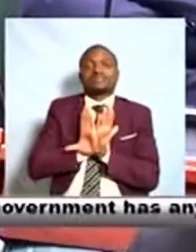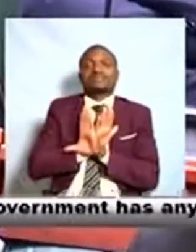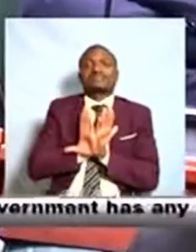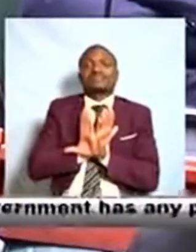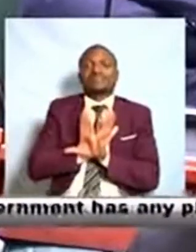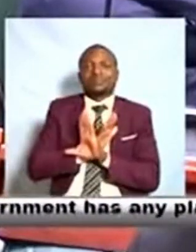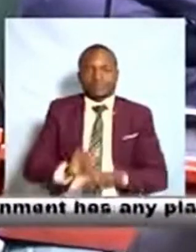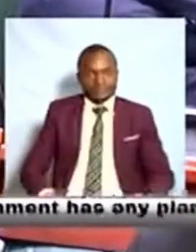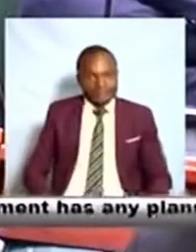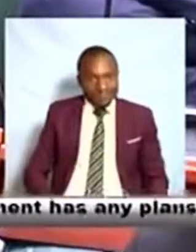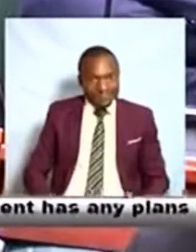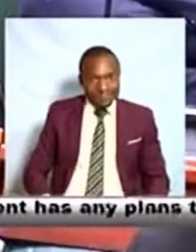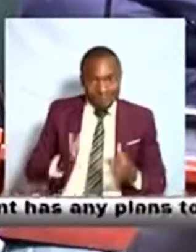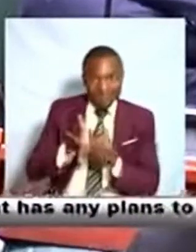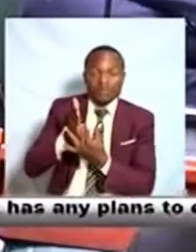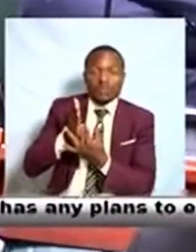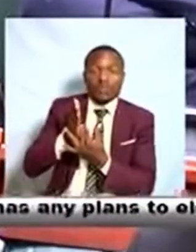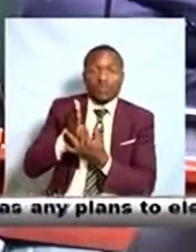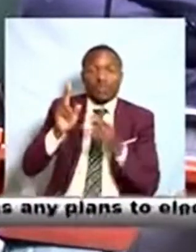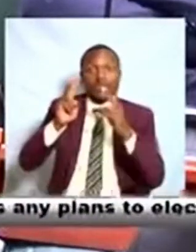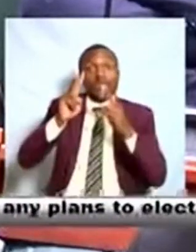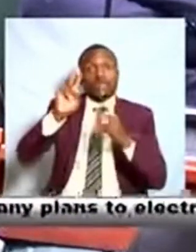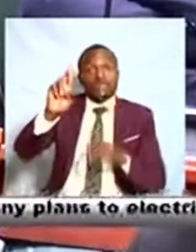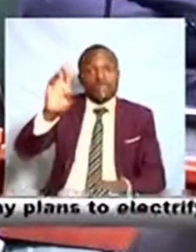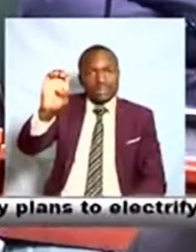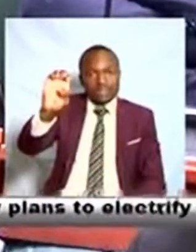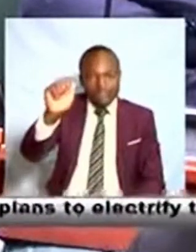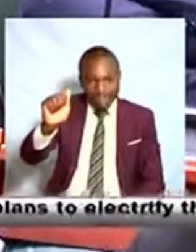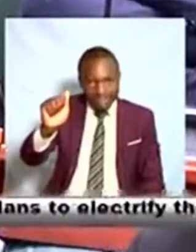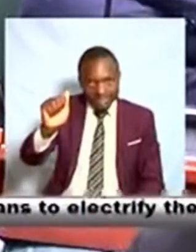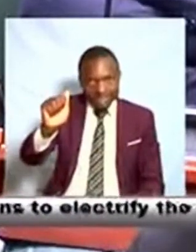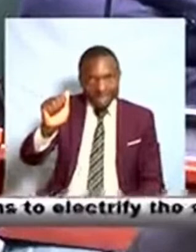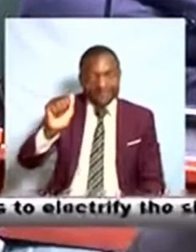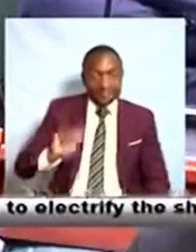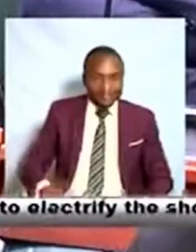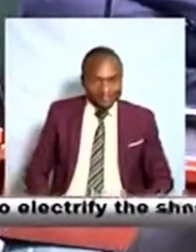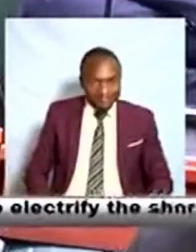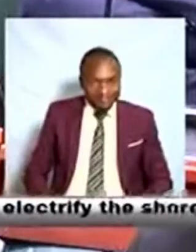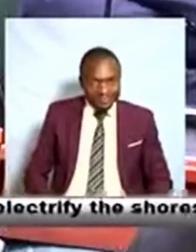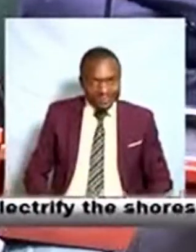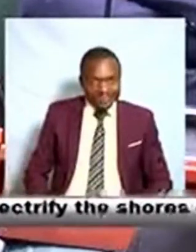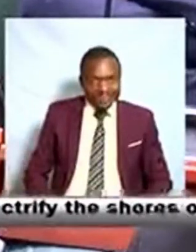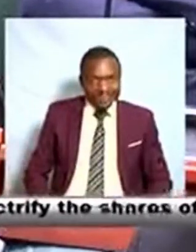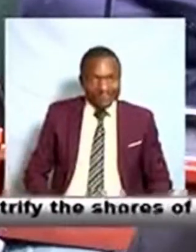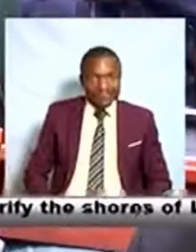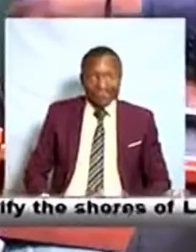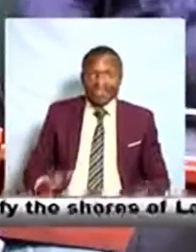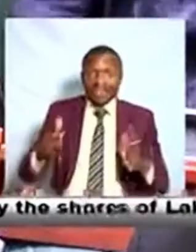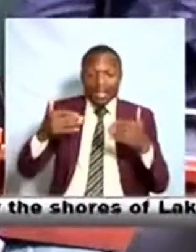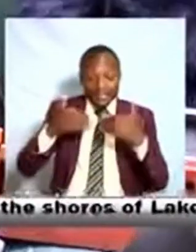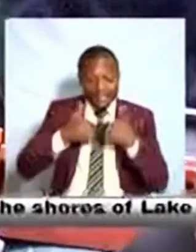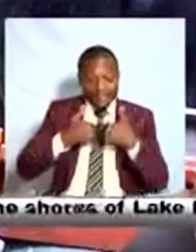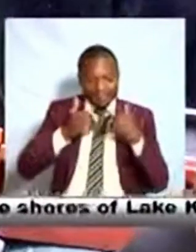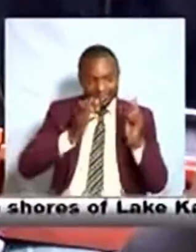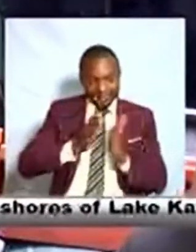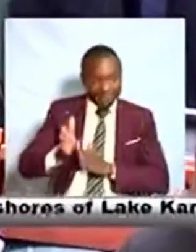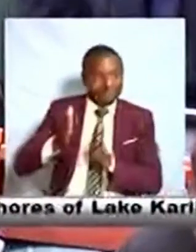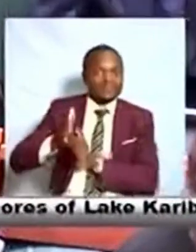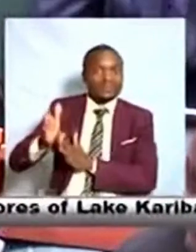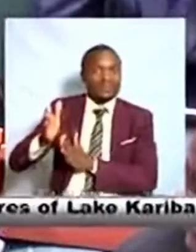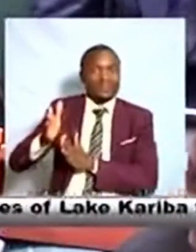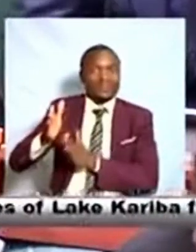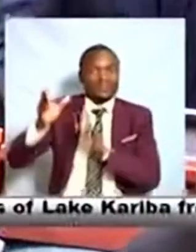Zambia, through the Rural Electrification Authority, REA, has plans